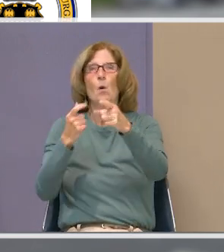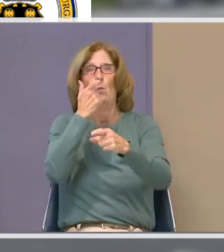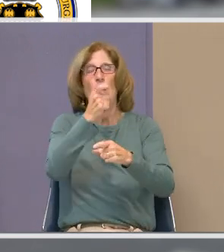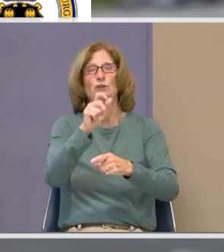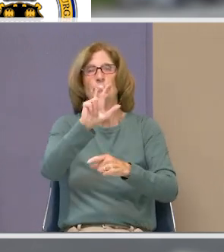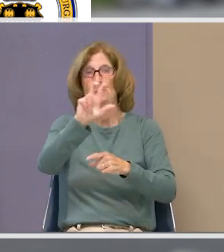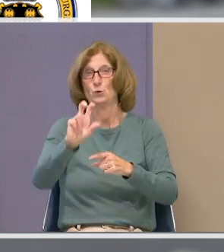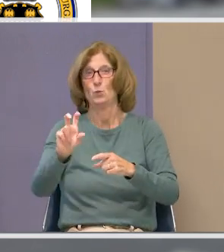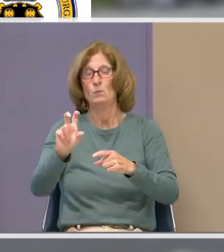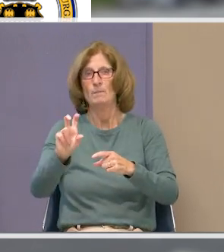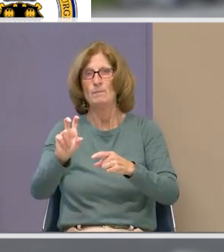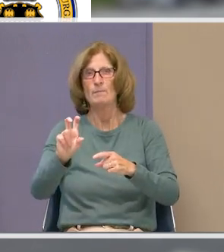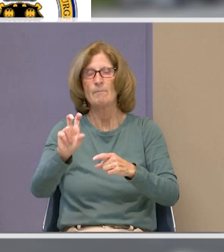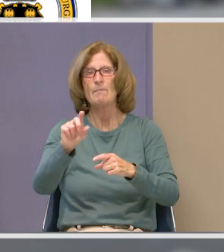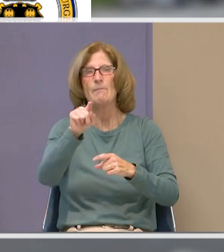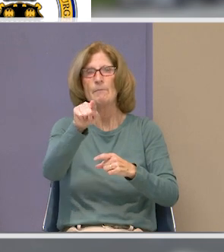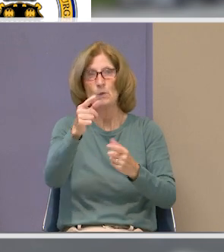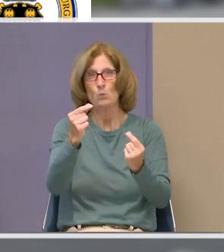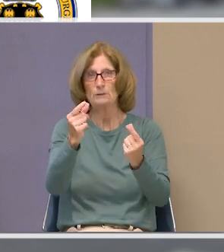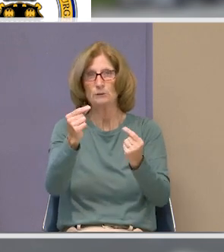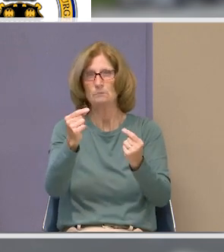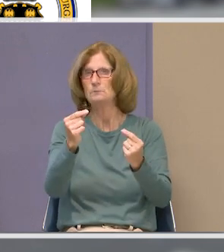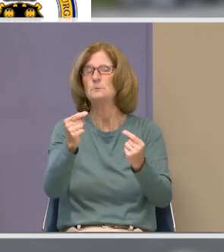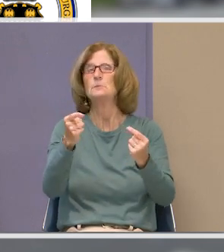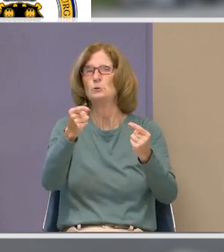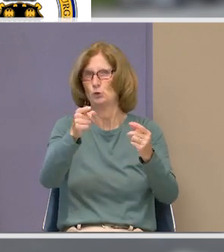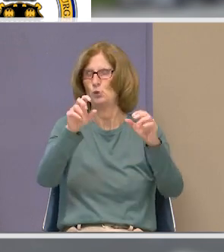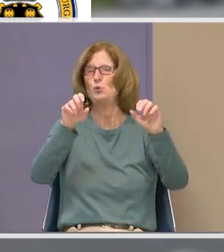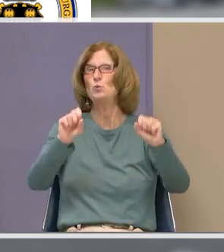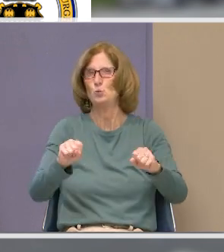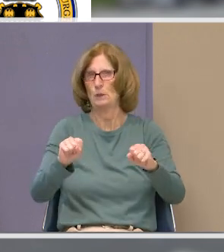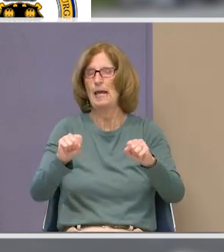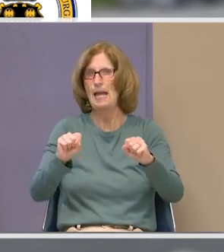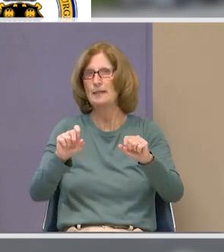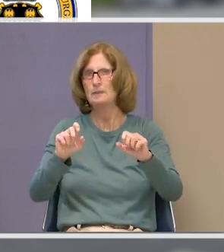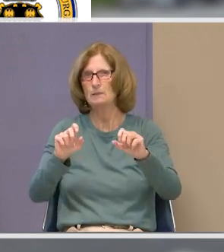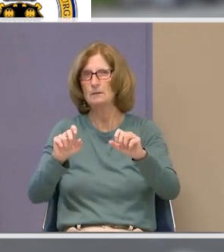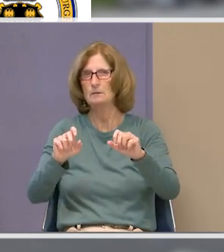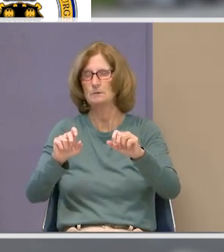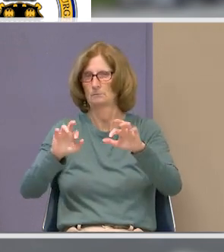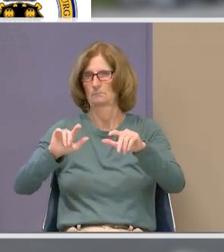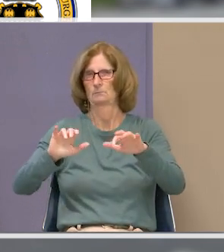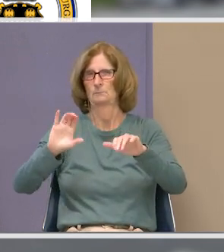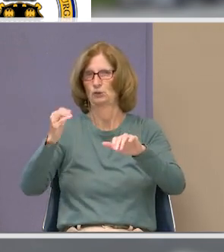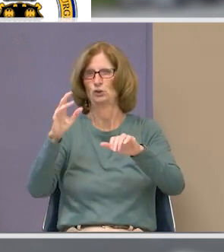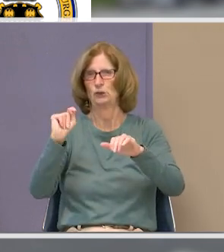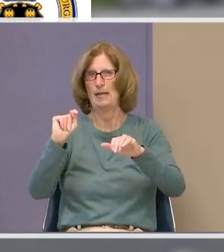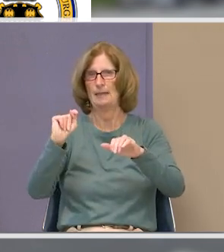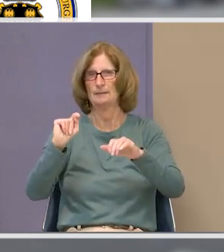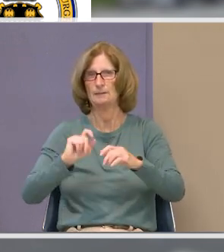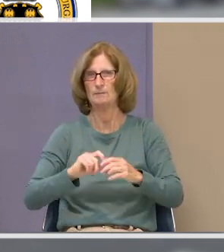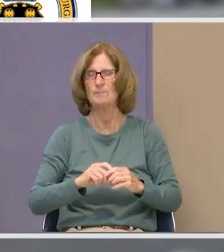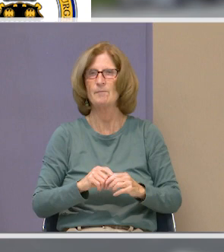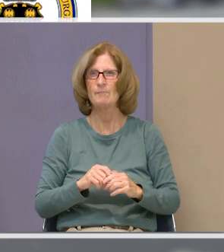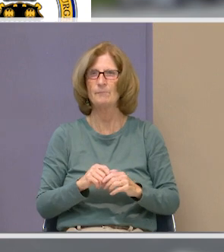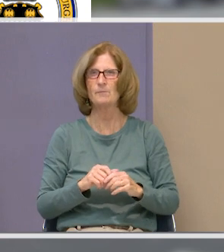Zoom, please put your questions in the chat and we'll try and follow up with them in the room as well.